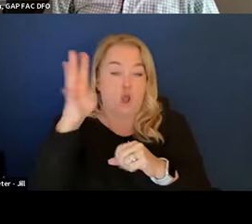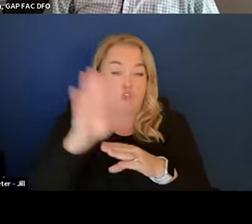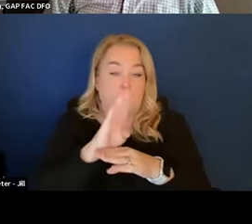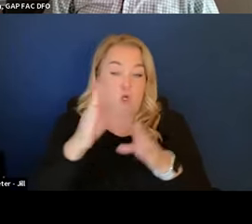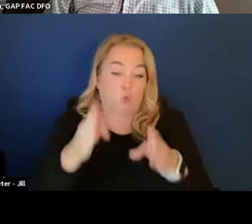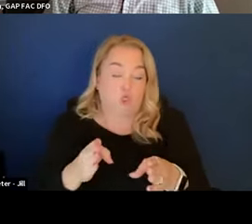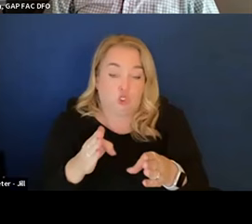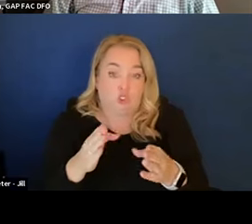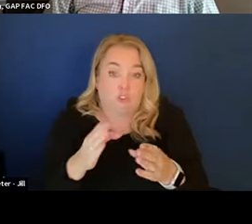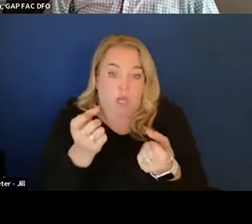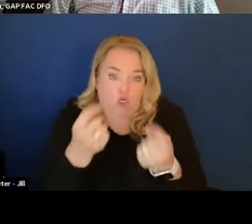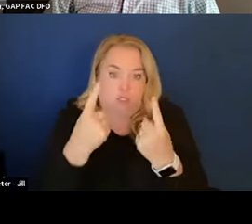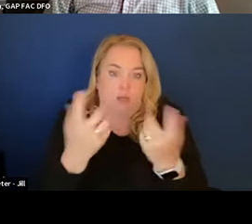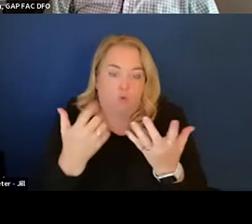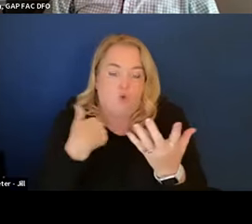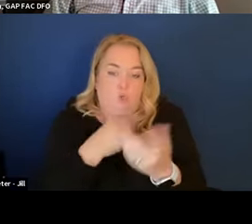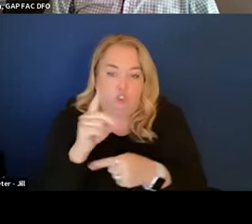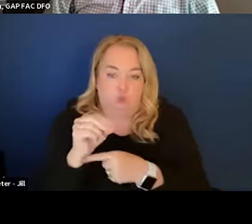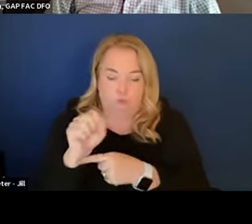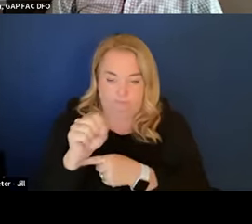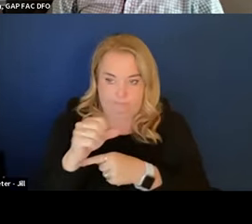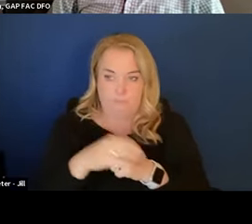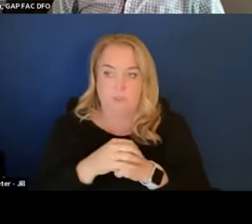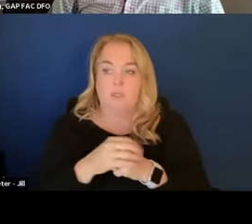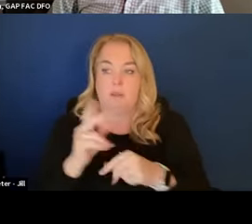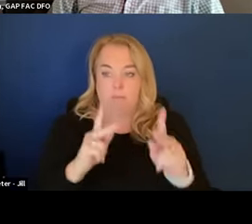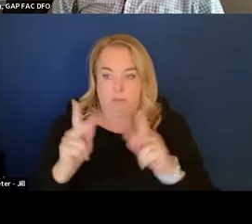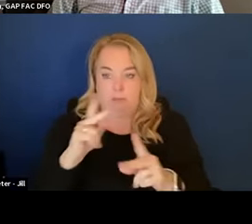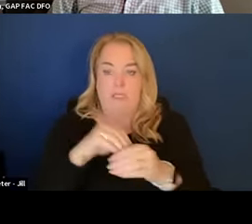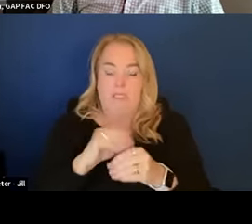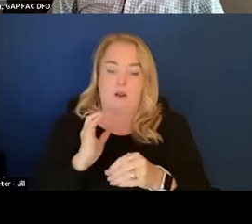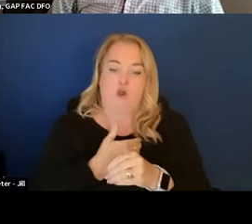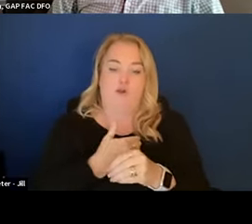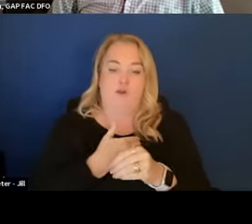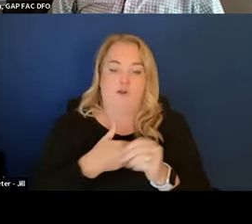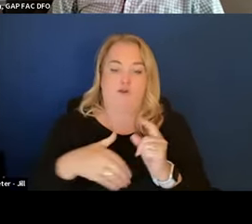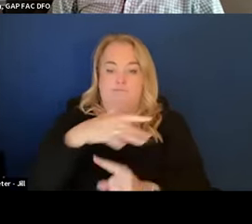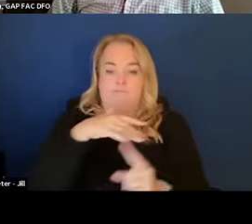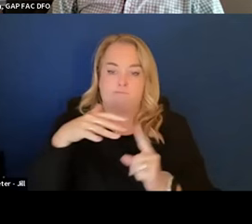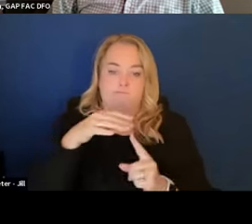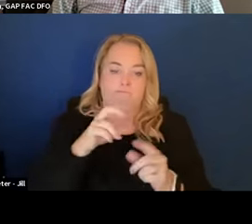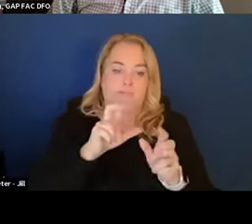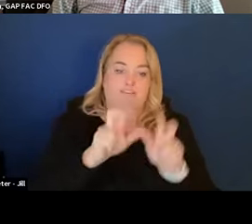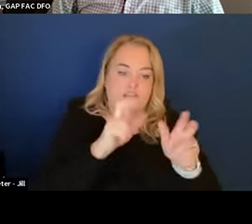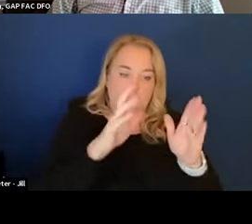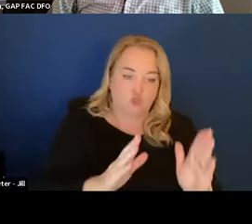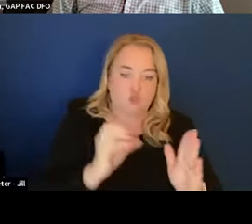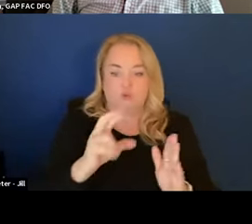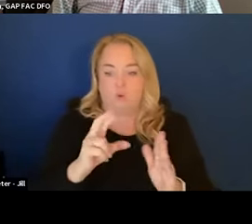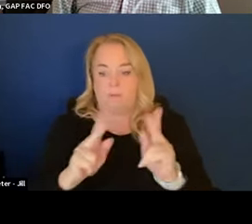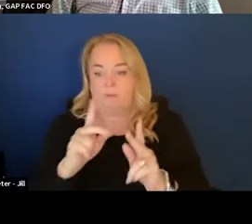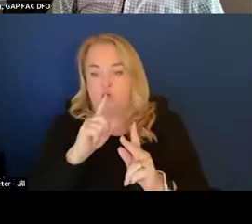understand what we do. Right. And people within our ecosystem, say, whether that's investors or people who are in the